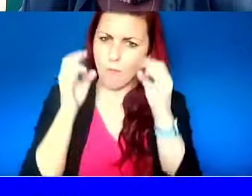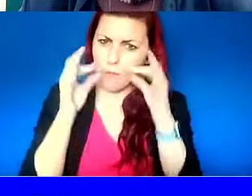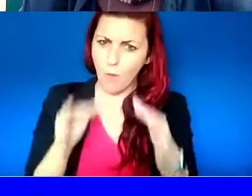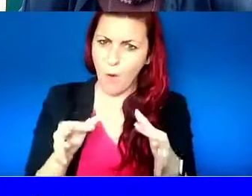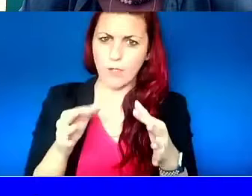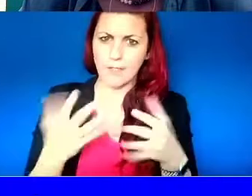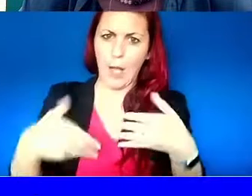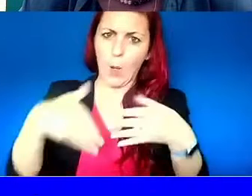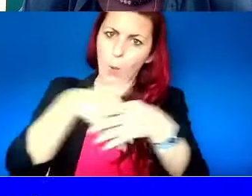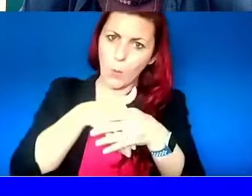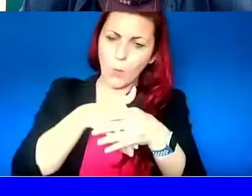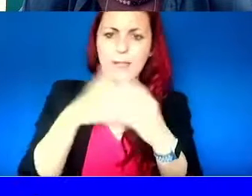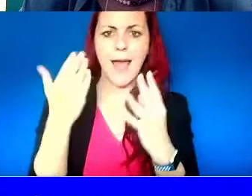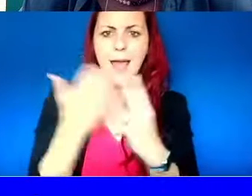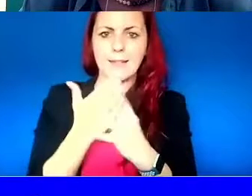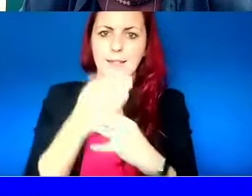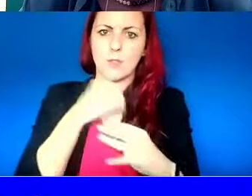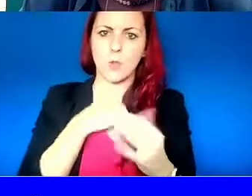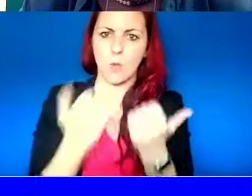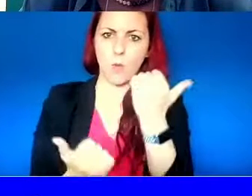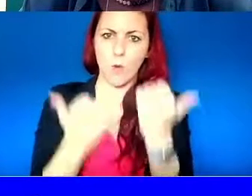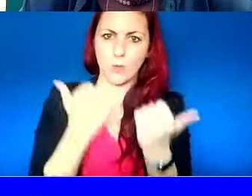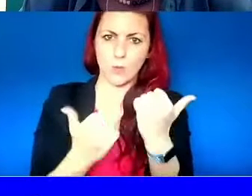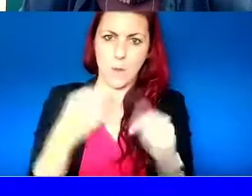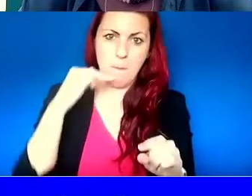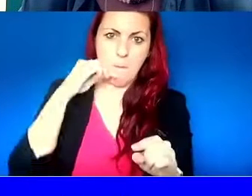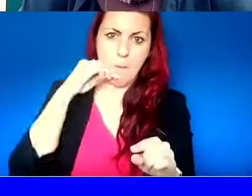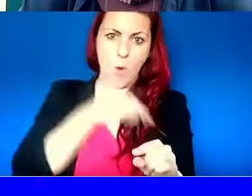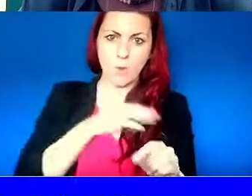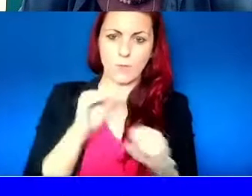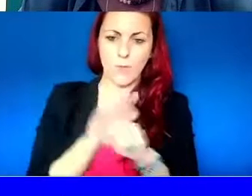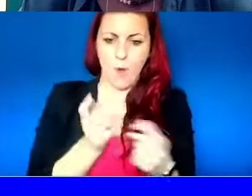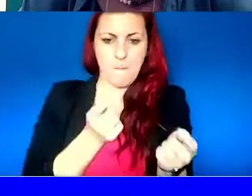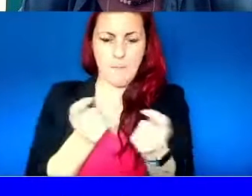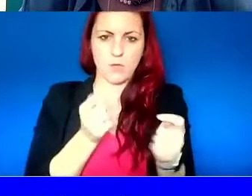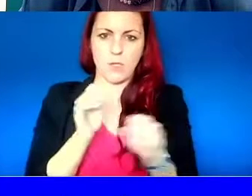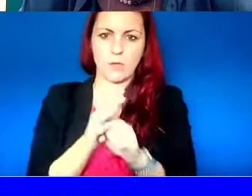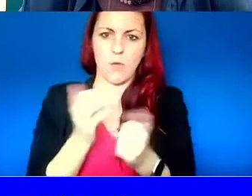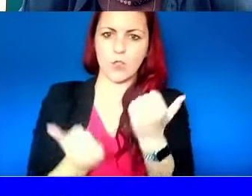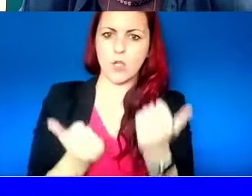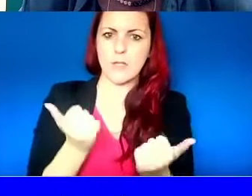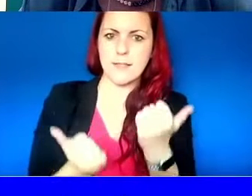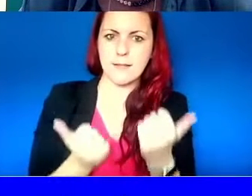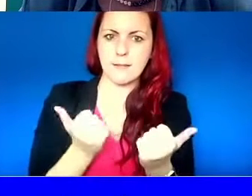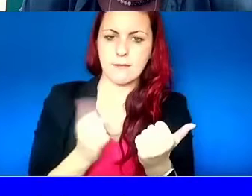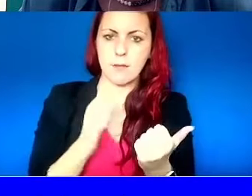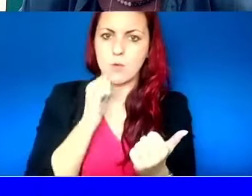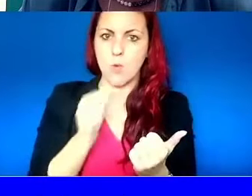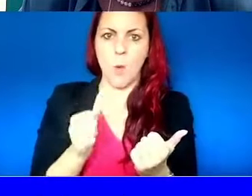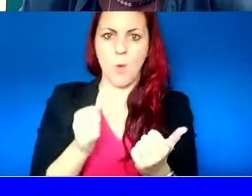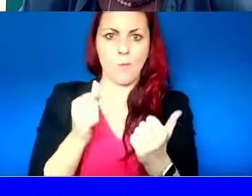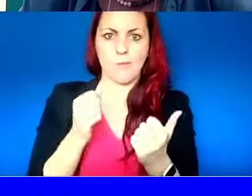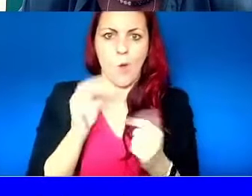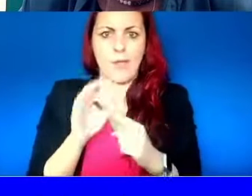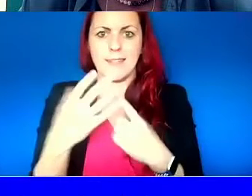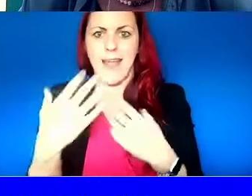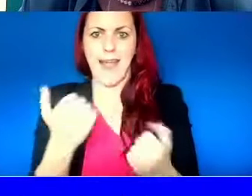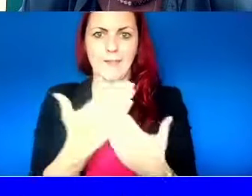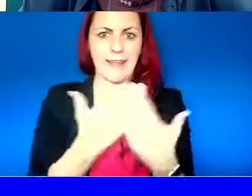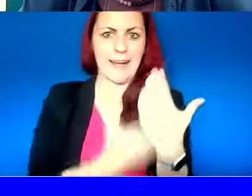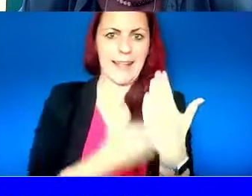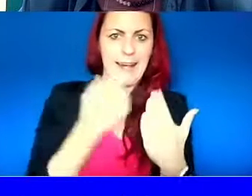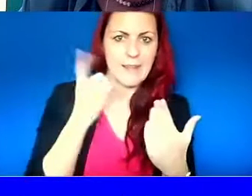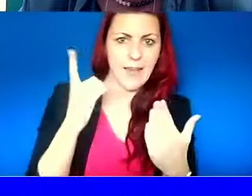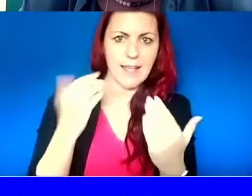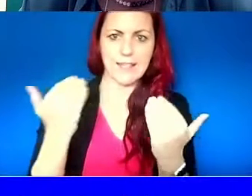courts, which are fundamental to the administration of justice. There's no point having legal advice, legal information and legal aid if you